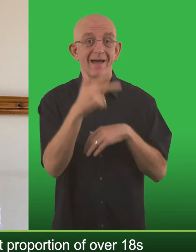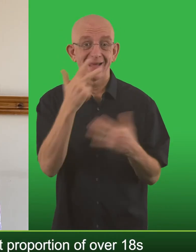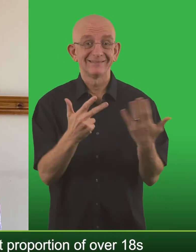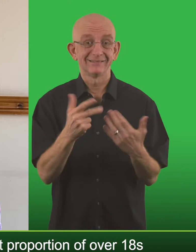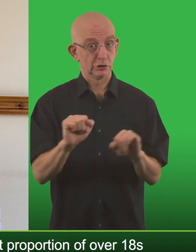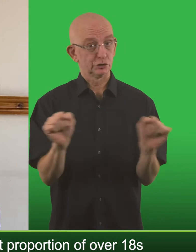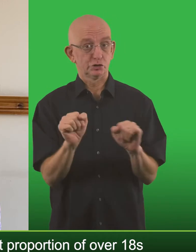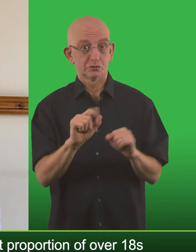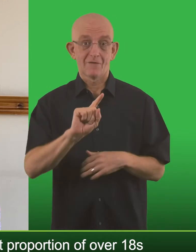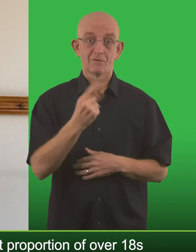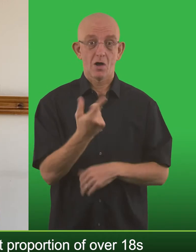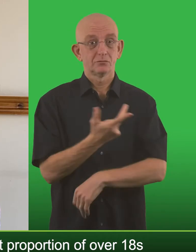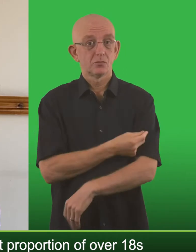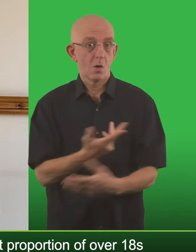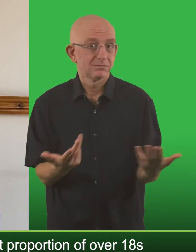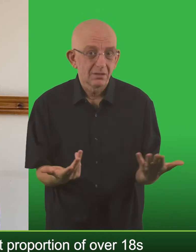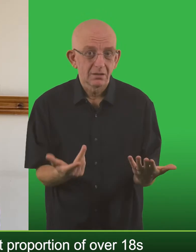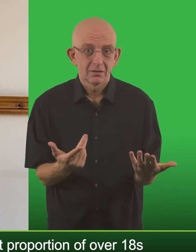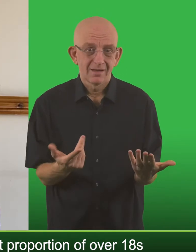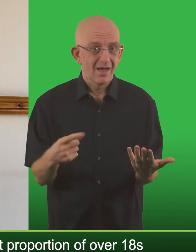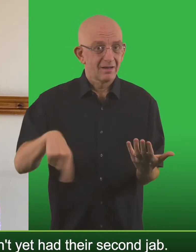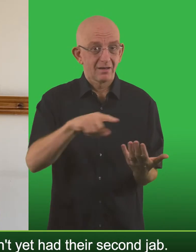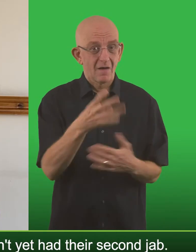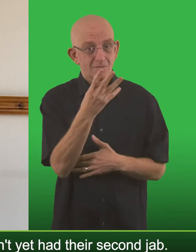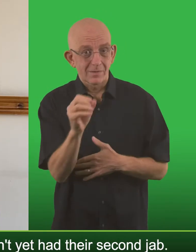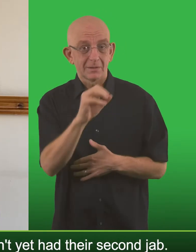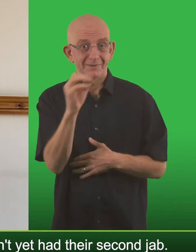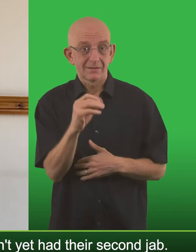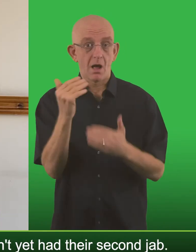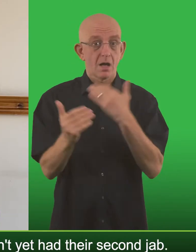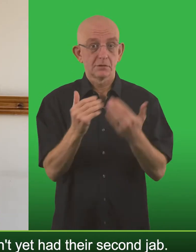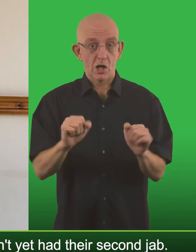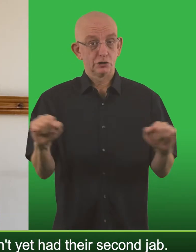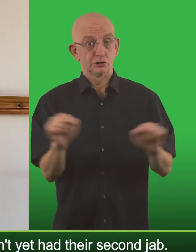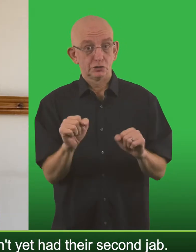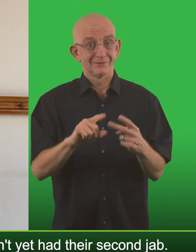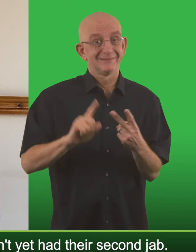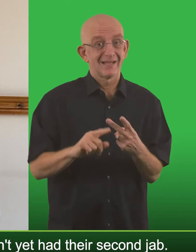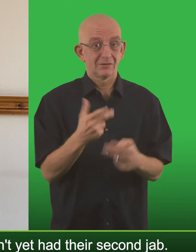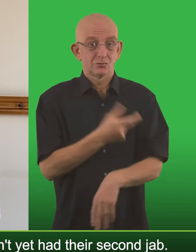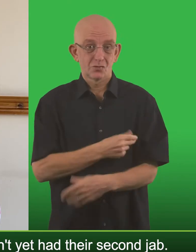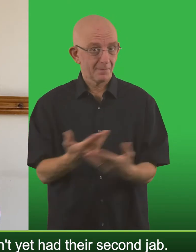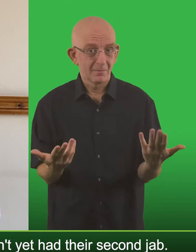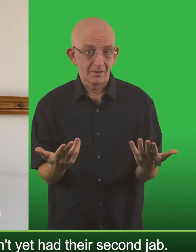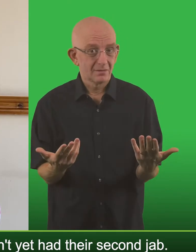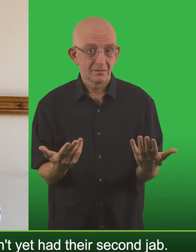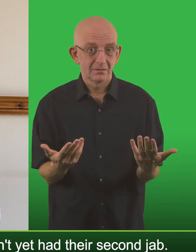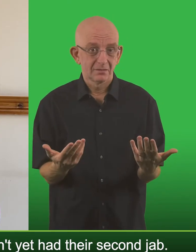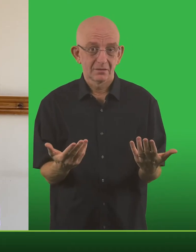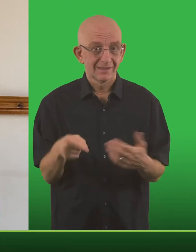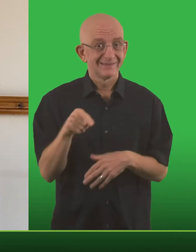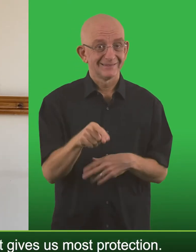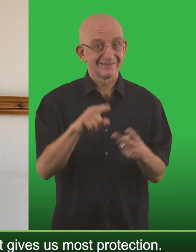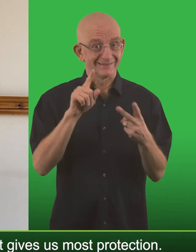significant proportion of over 18s haven't had their first dose, and about 40% of the adult population hasn't yet had their second